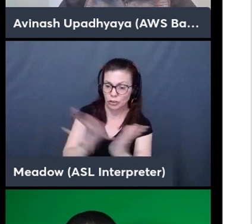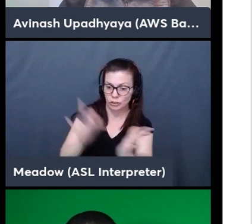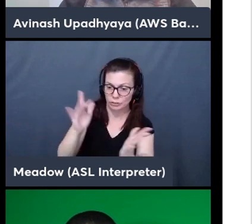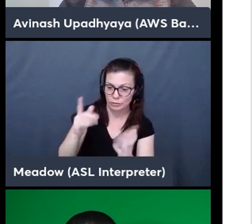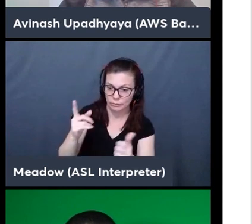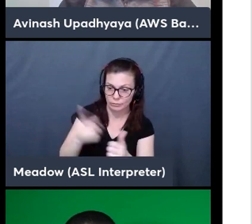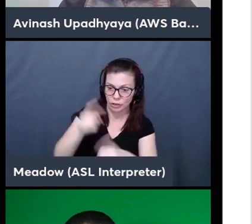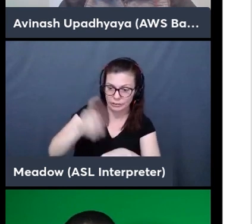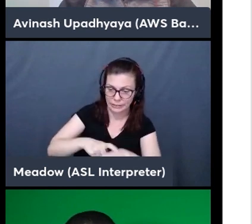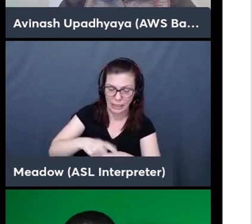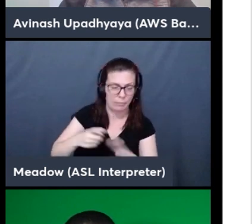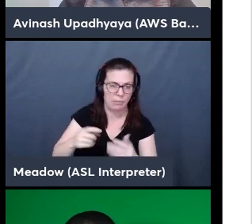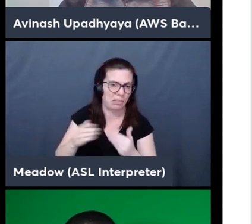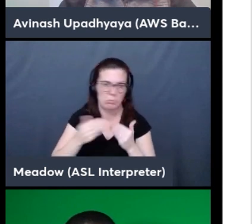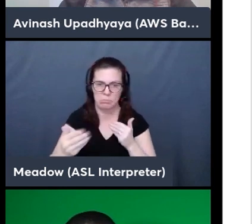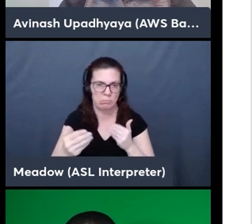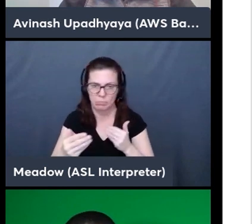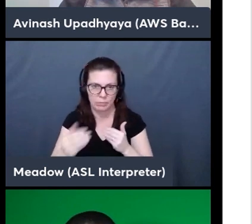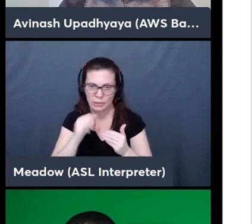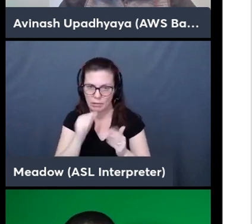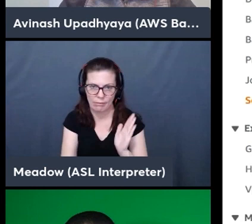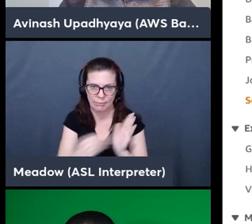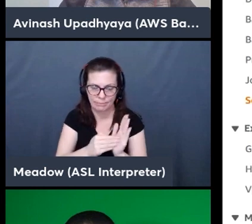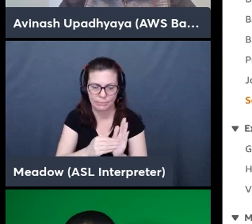every time. And then you click on Confirm.